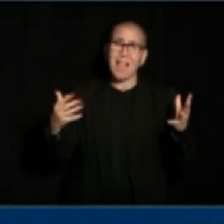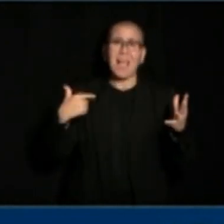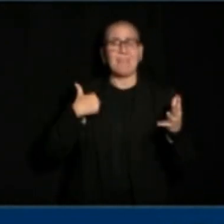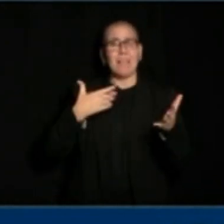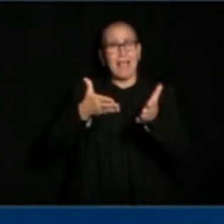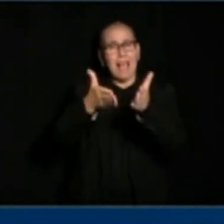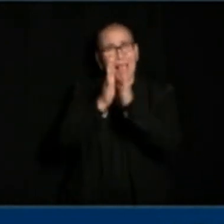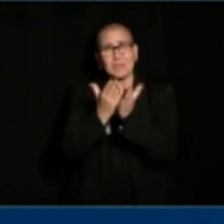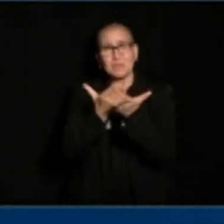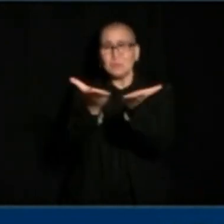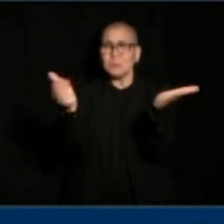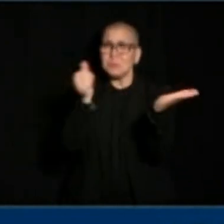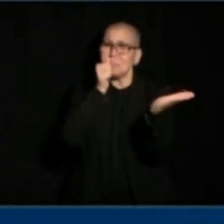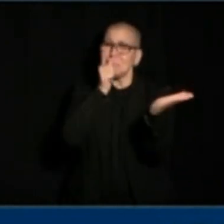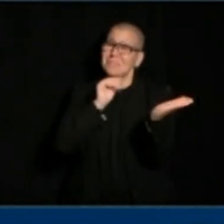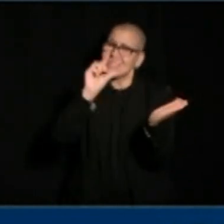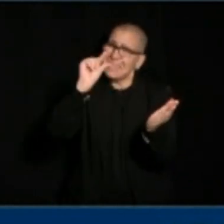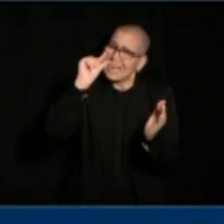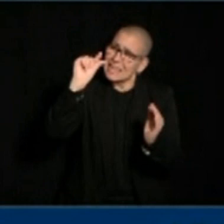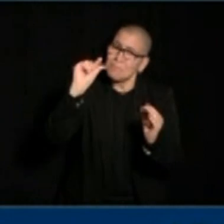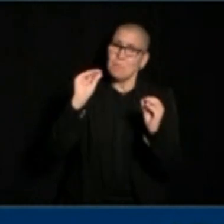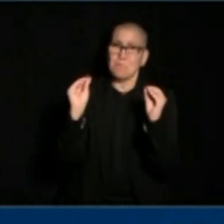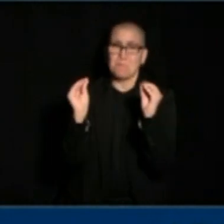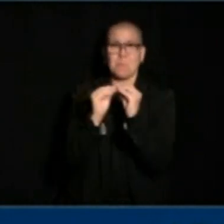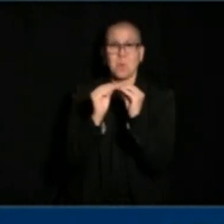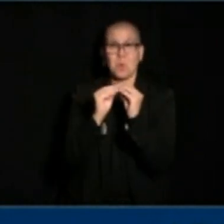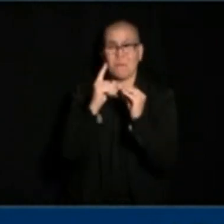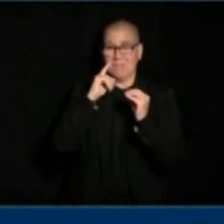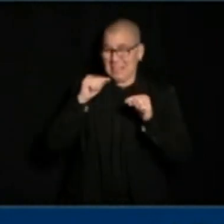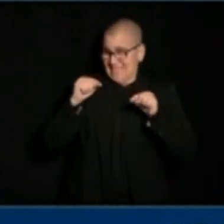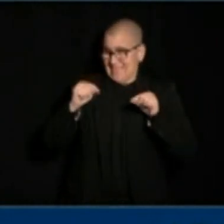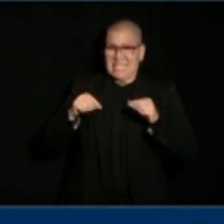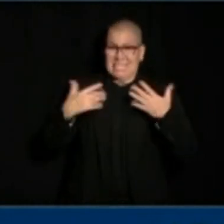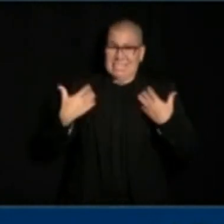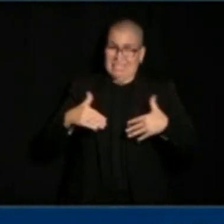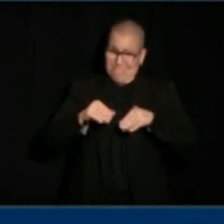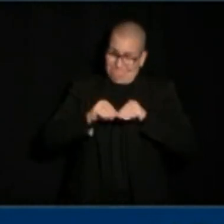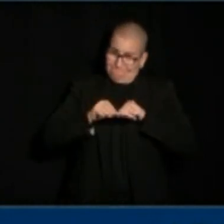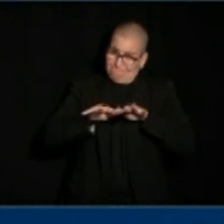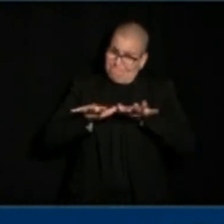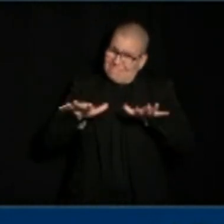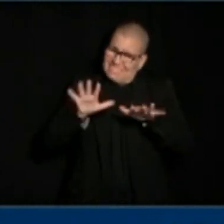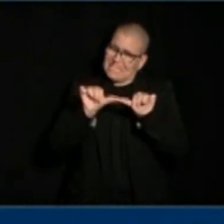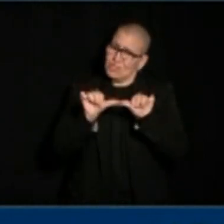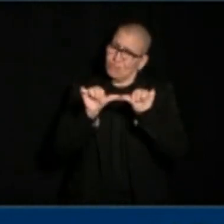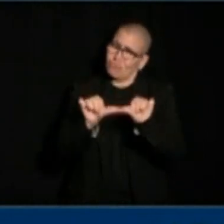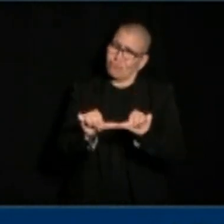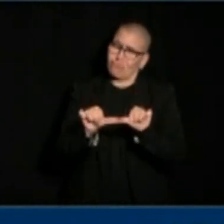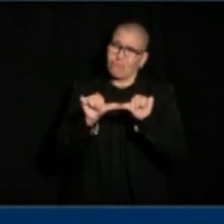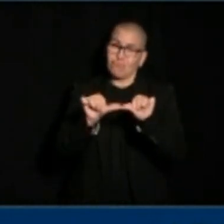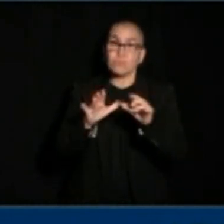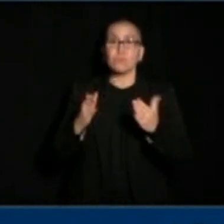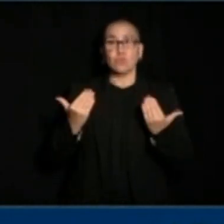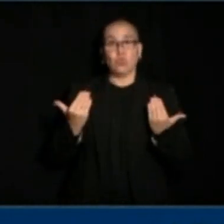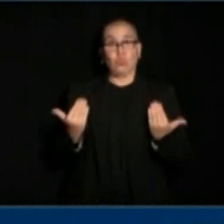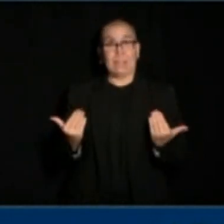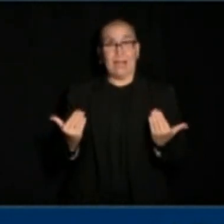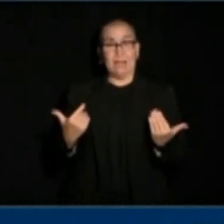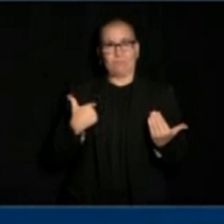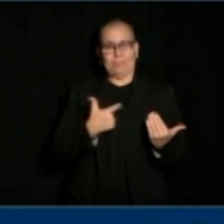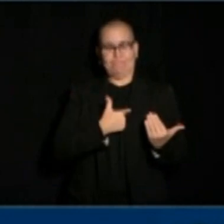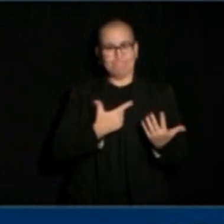more. We're at a point in this pandemic that the decisions that we make now will have